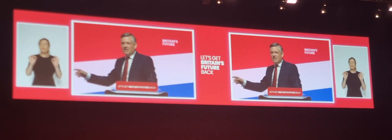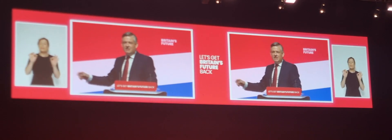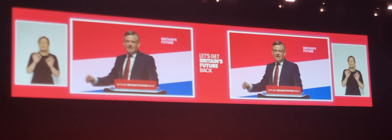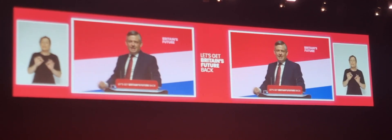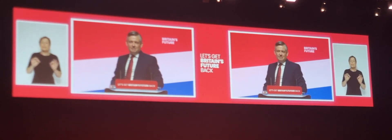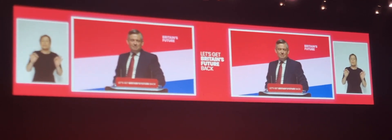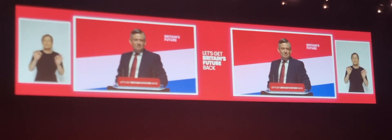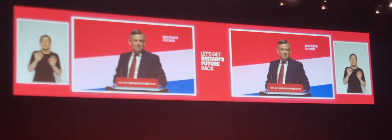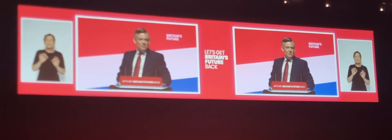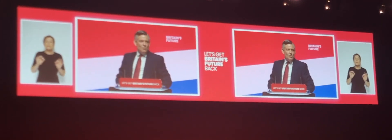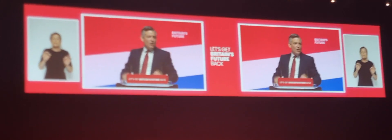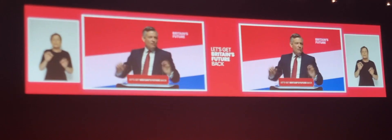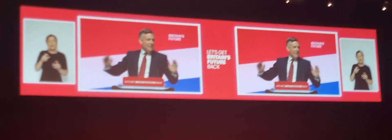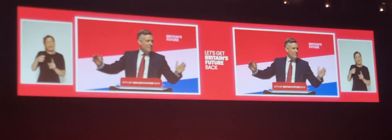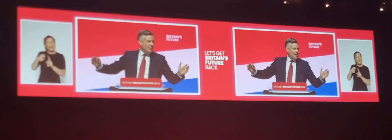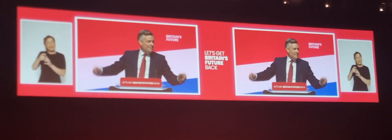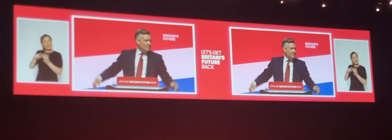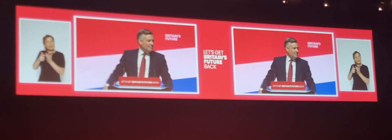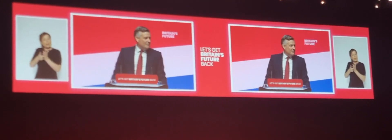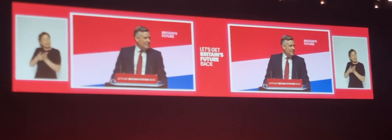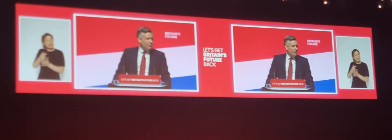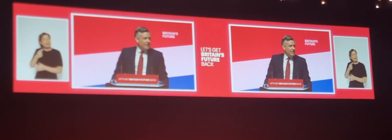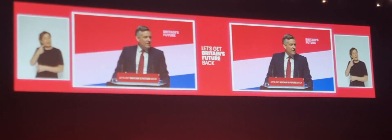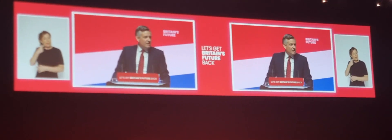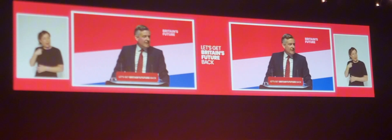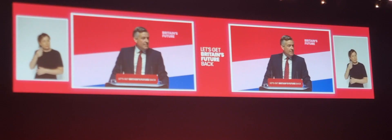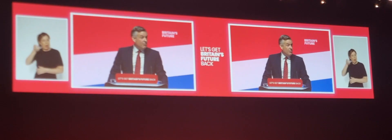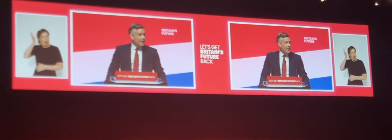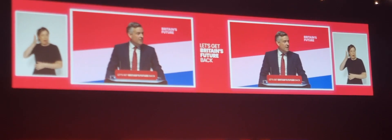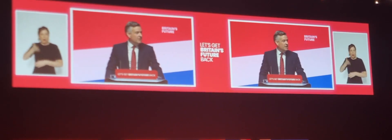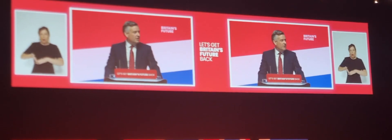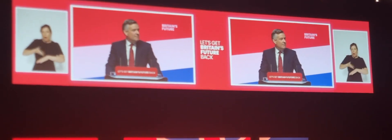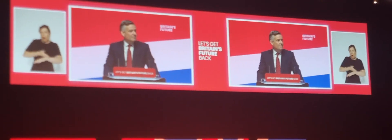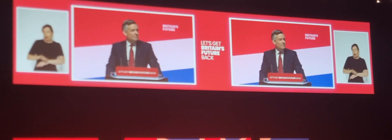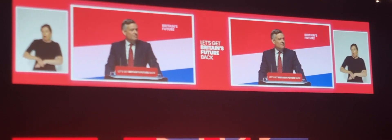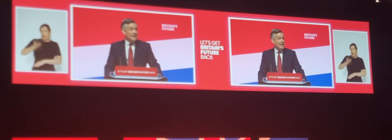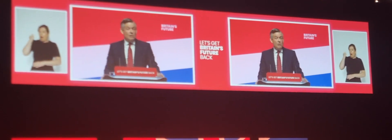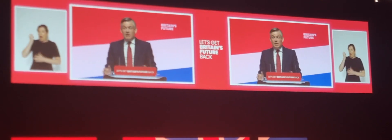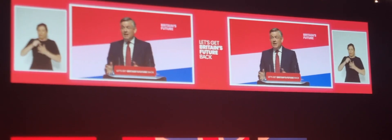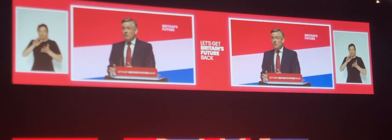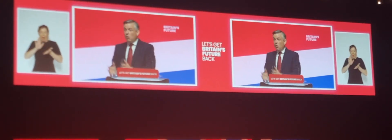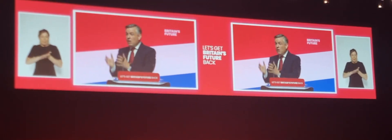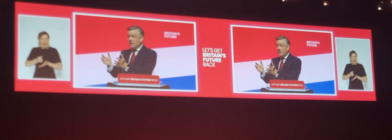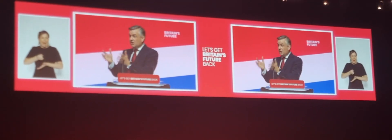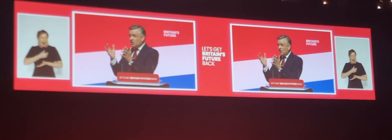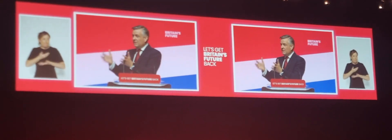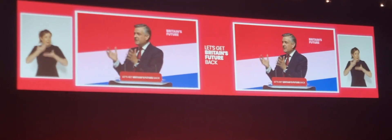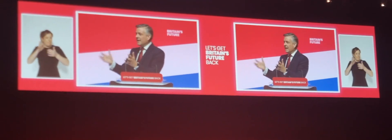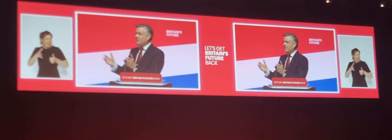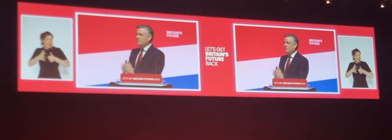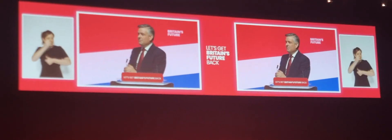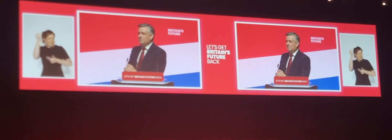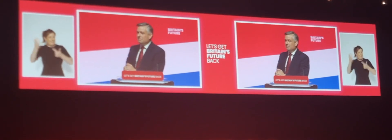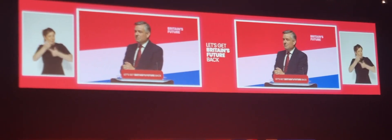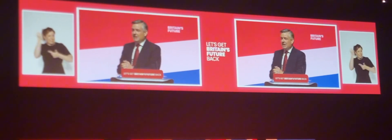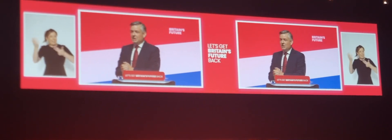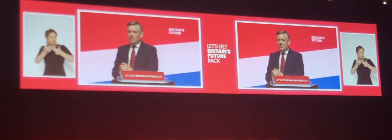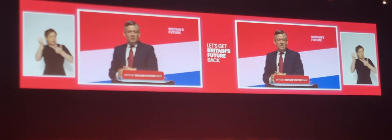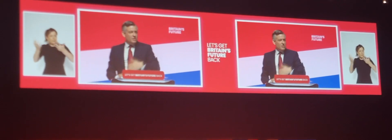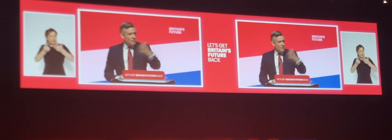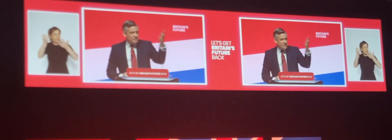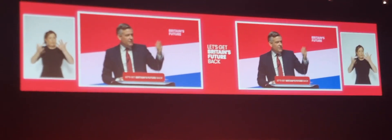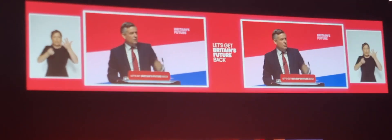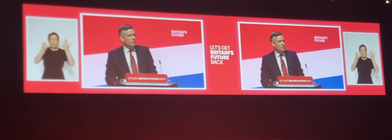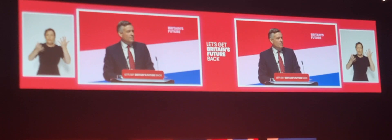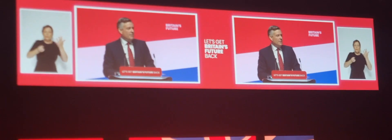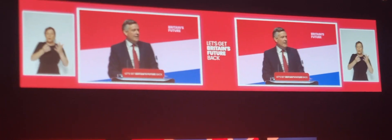reminded us yesterday, we all remember previous Labour Prime Minister outlining what we had achieved together in